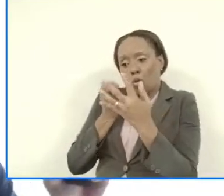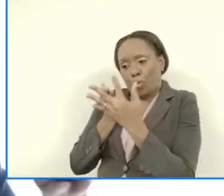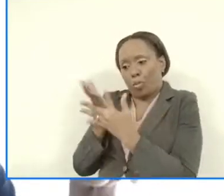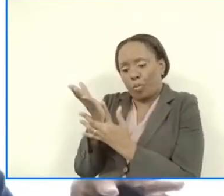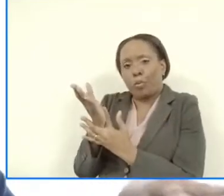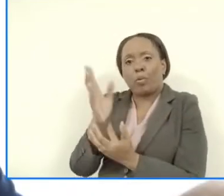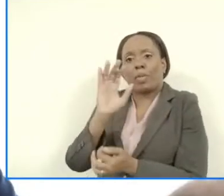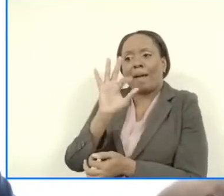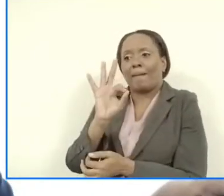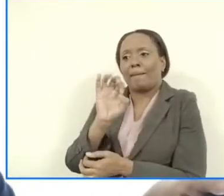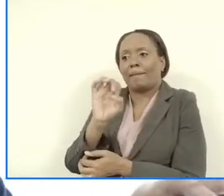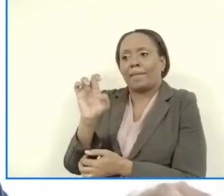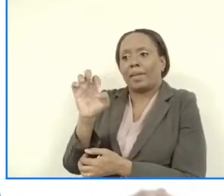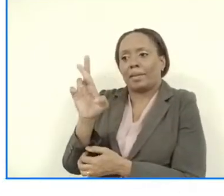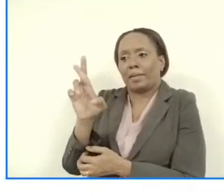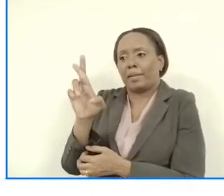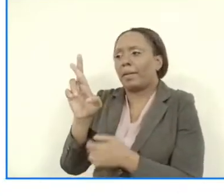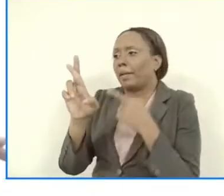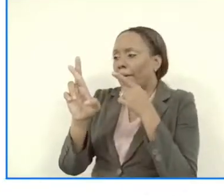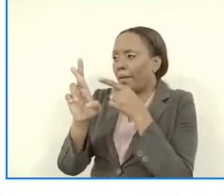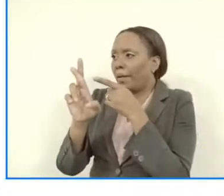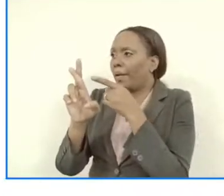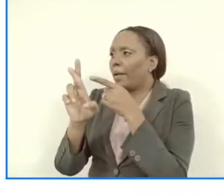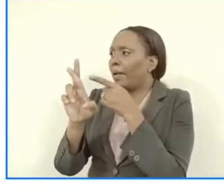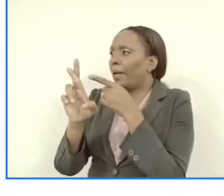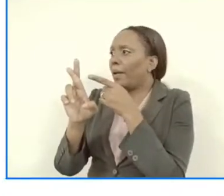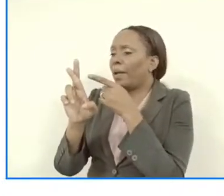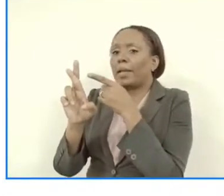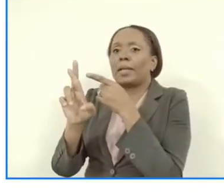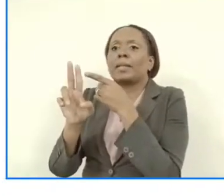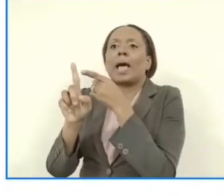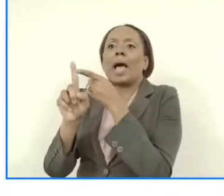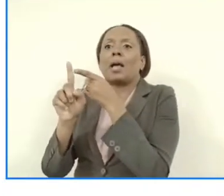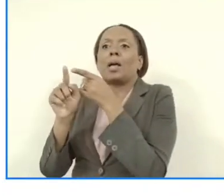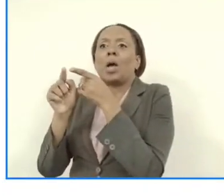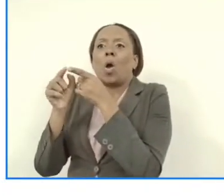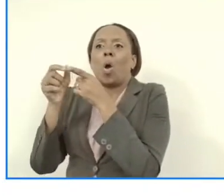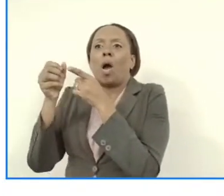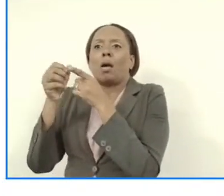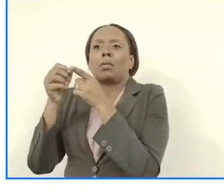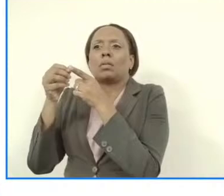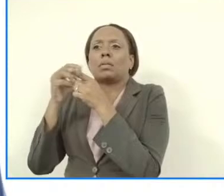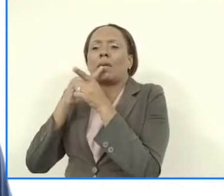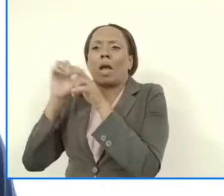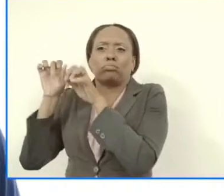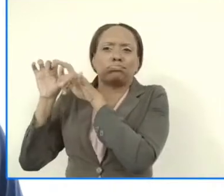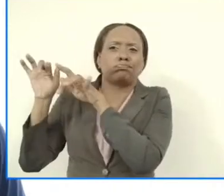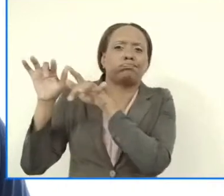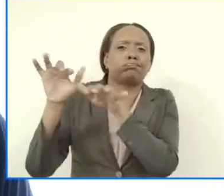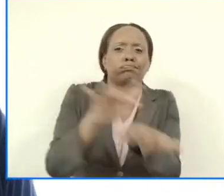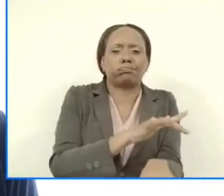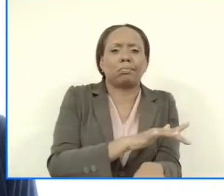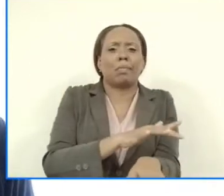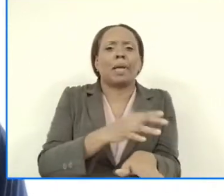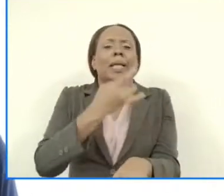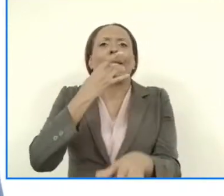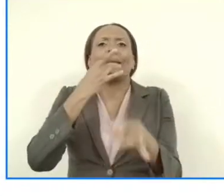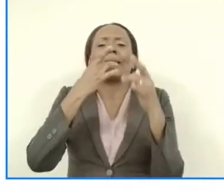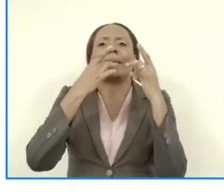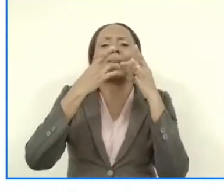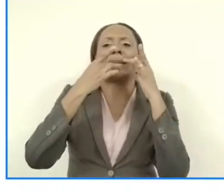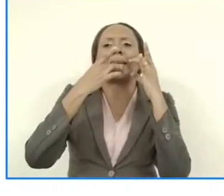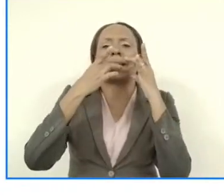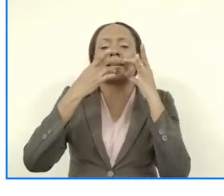have the feelers coming off of that feeder that feed individual areas, neighborhoods and streets and so on. But the